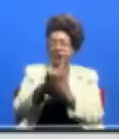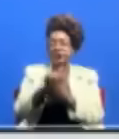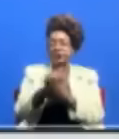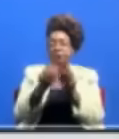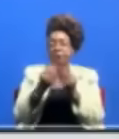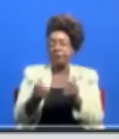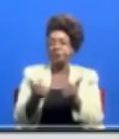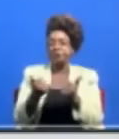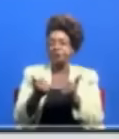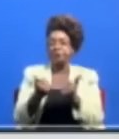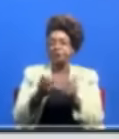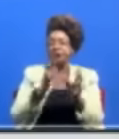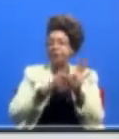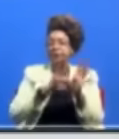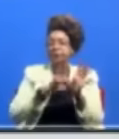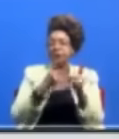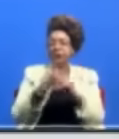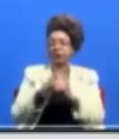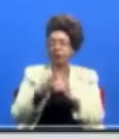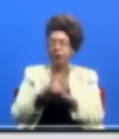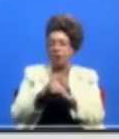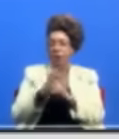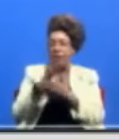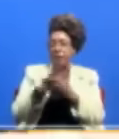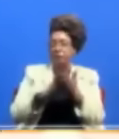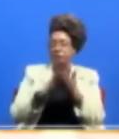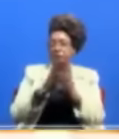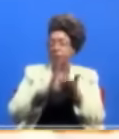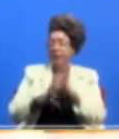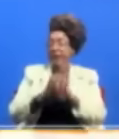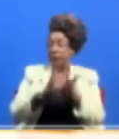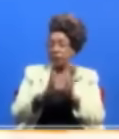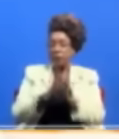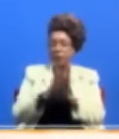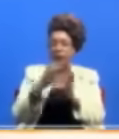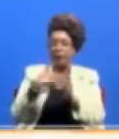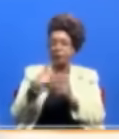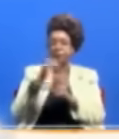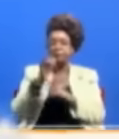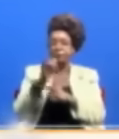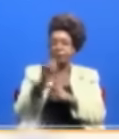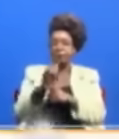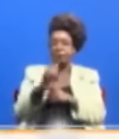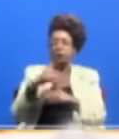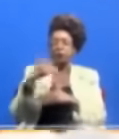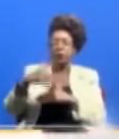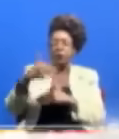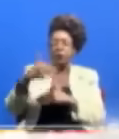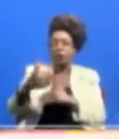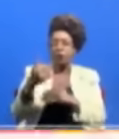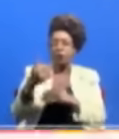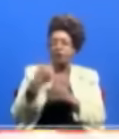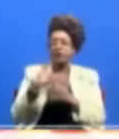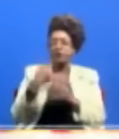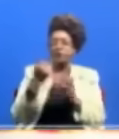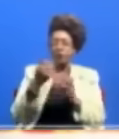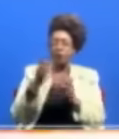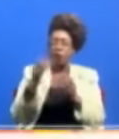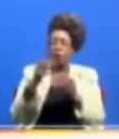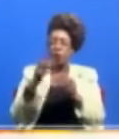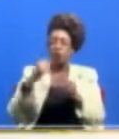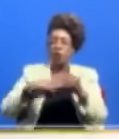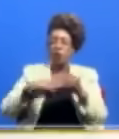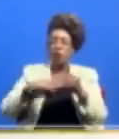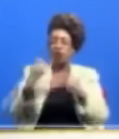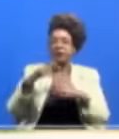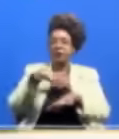short, career. He participated in several half-marathon races together with track races and would go on to set the Rwandese national record in